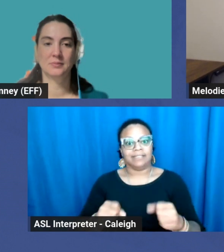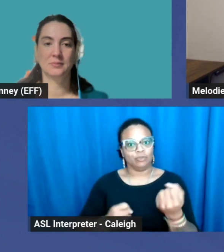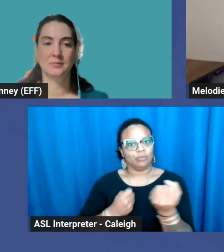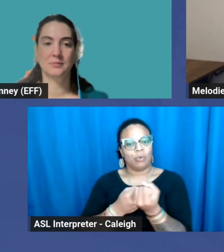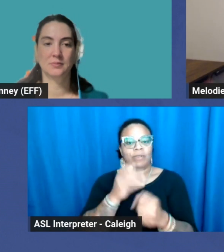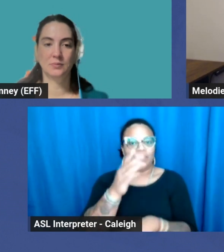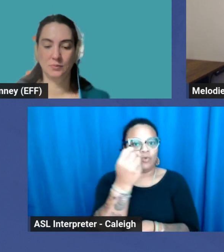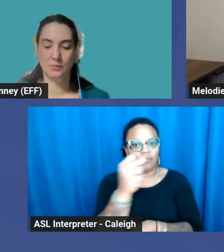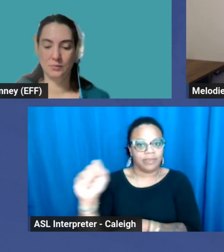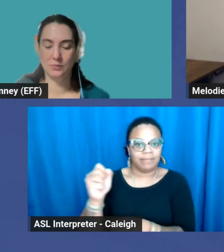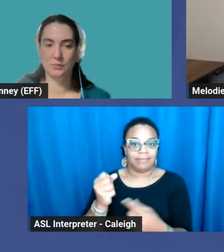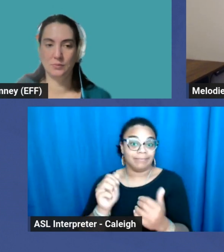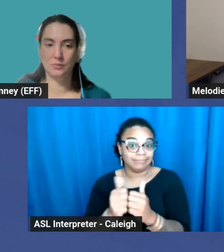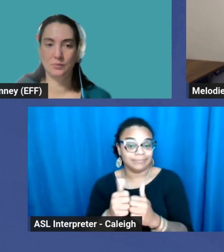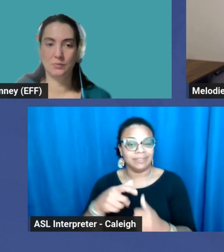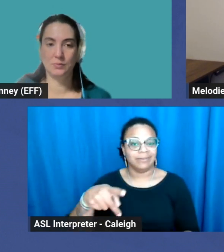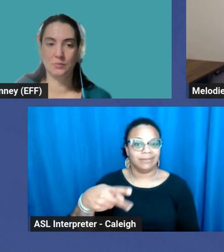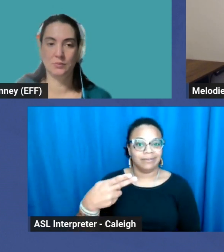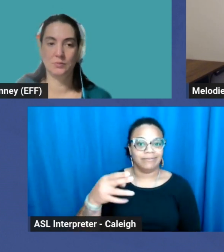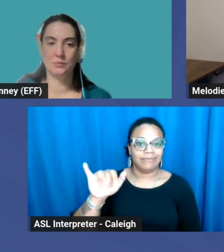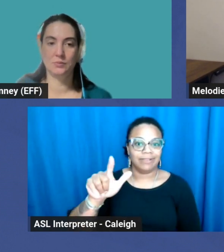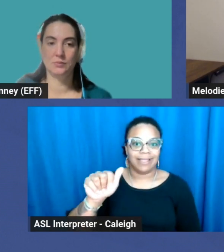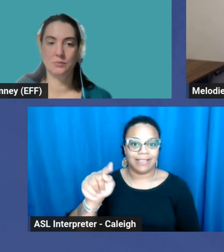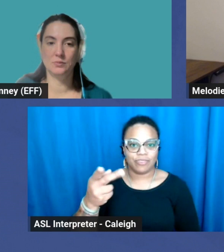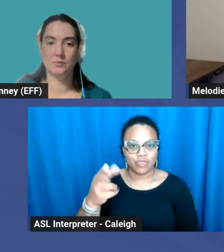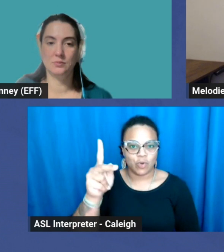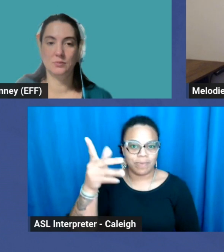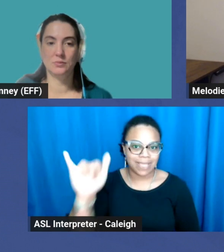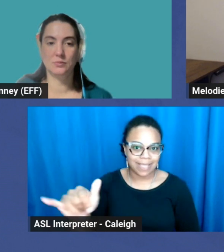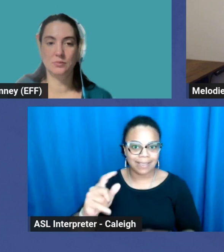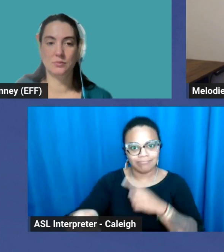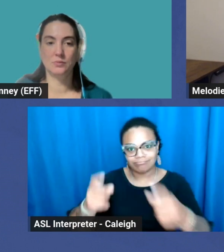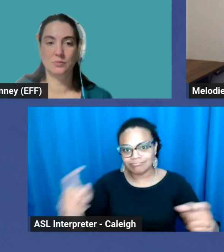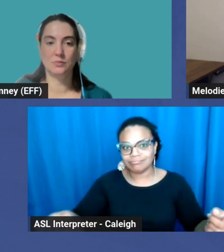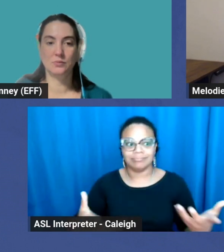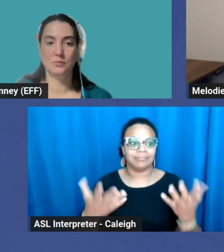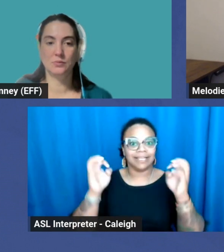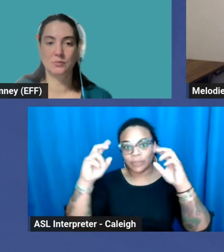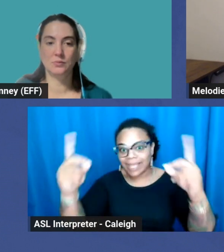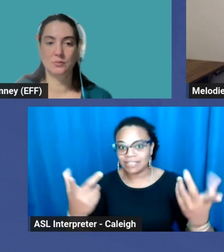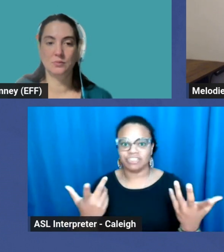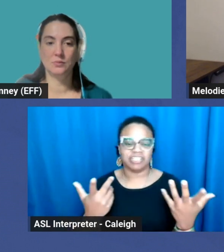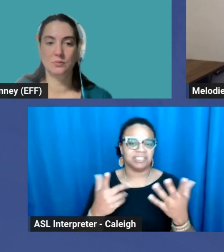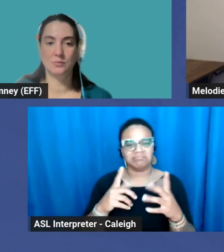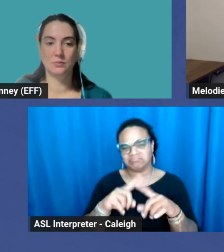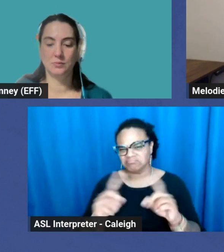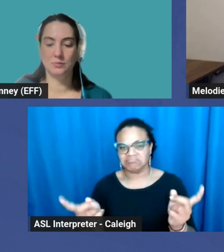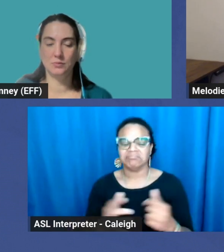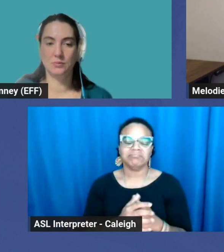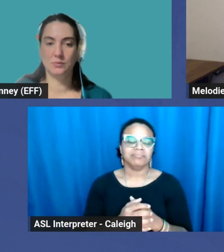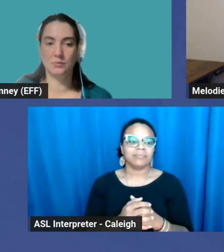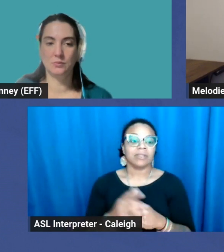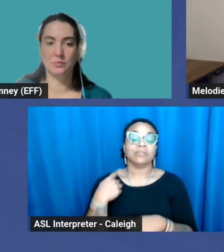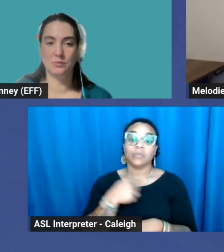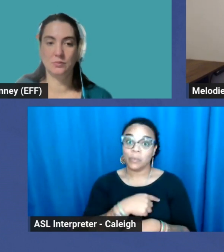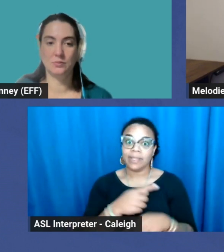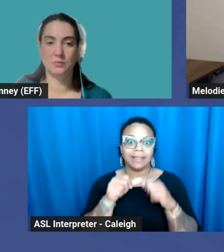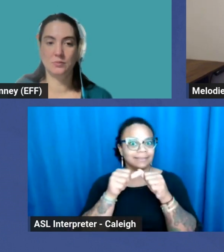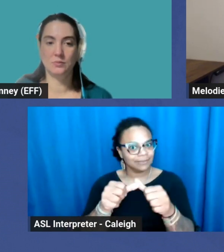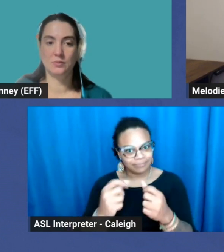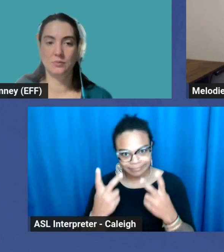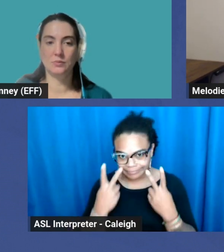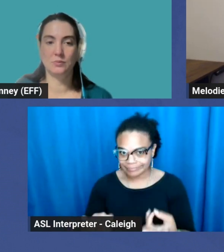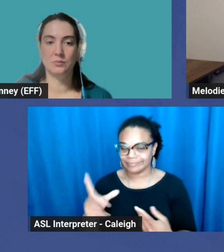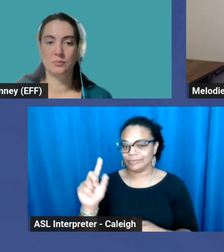through philanthropy and education and other things. So, we continue to see in